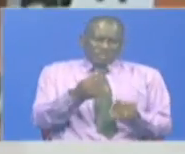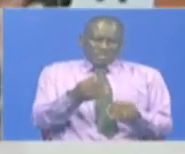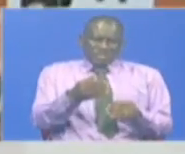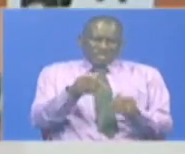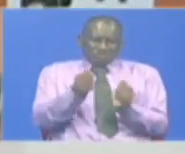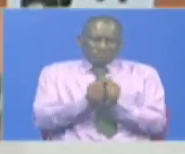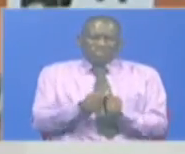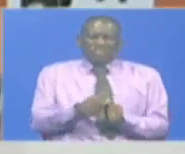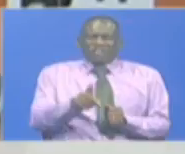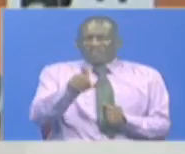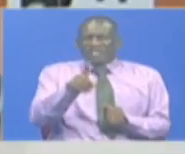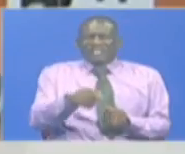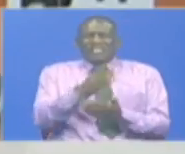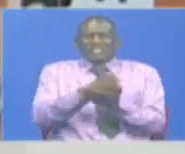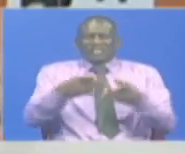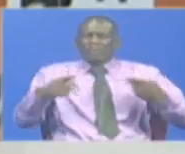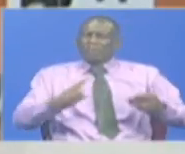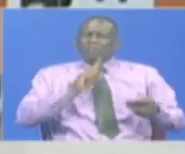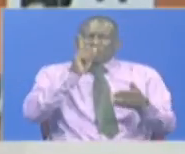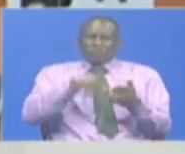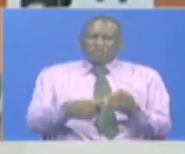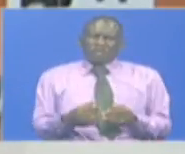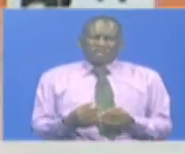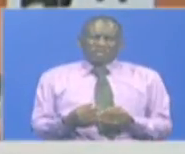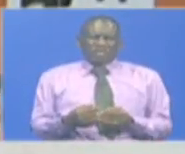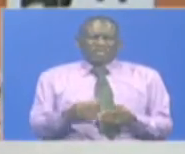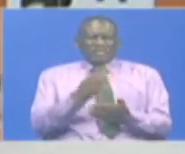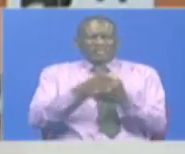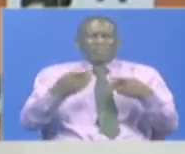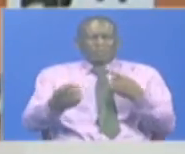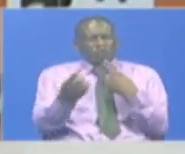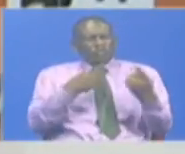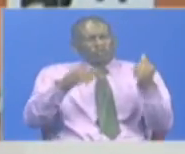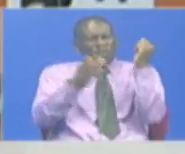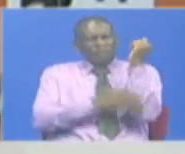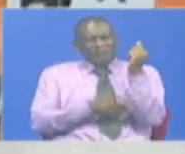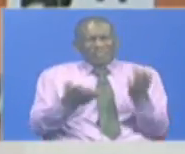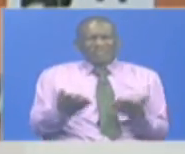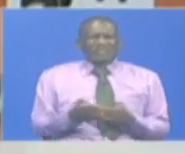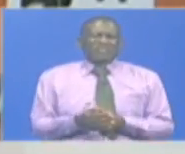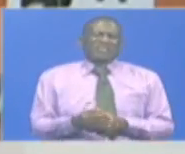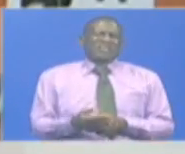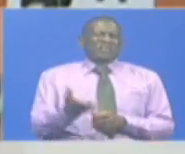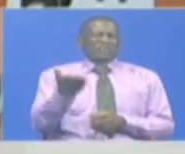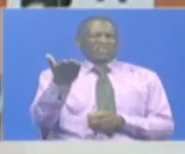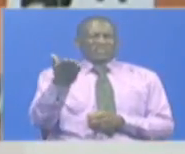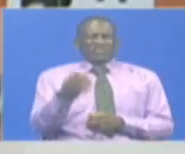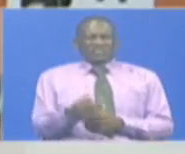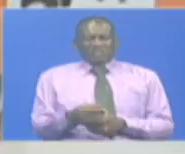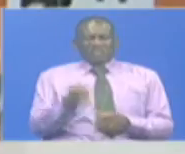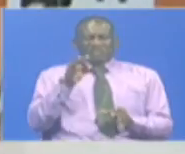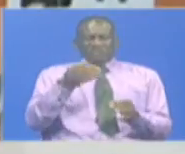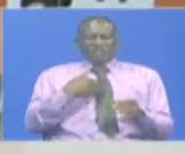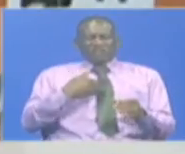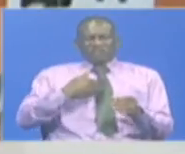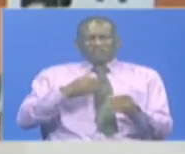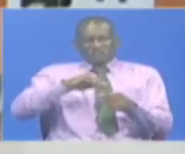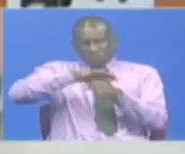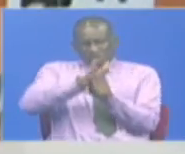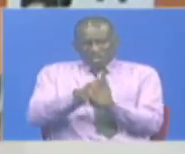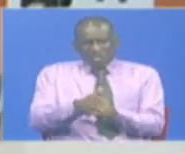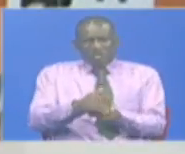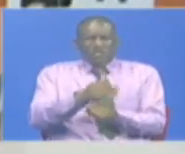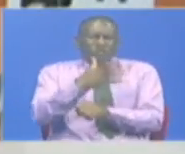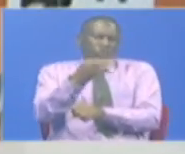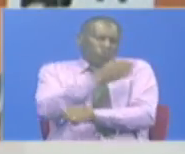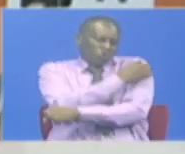Baadhi ya watu wanasema wananiongelea, yani wanaongelea vibaya, oh hisi huko ana ugonjwa ni tu hospitali